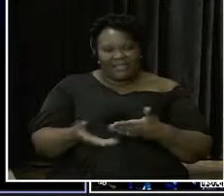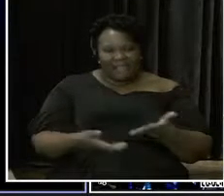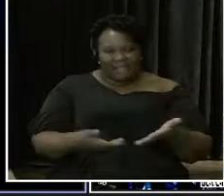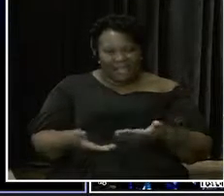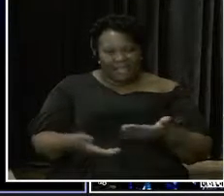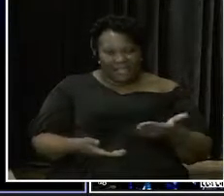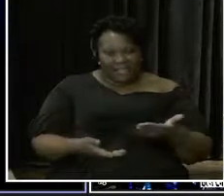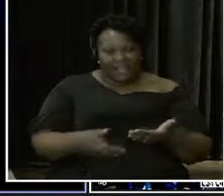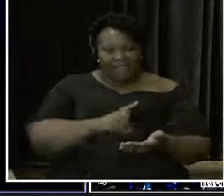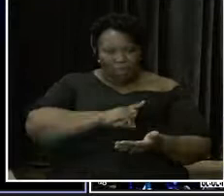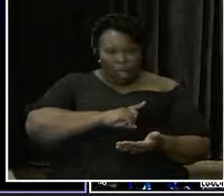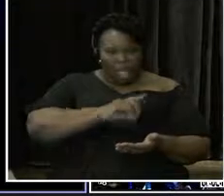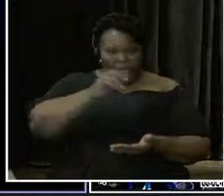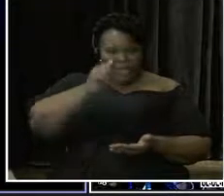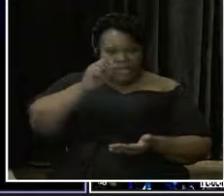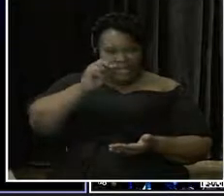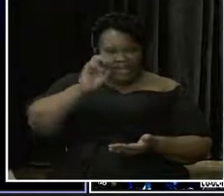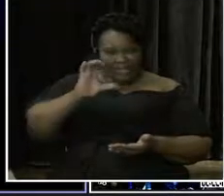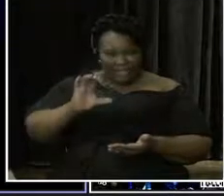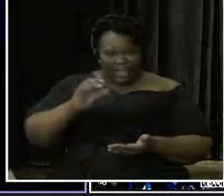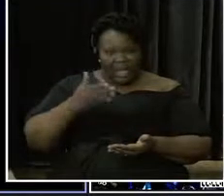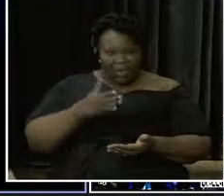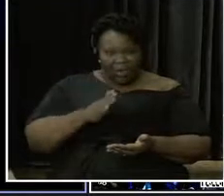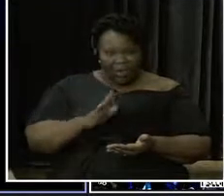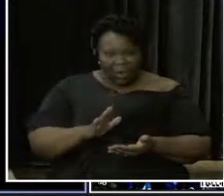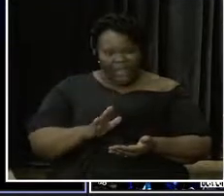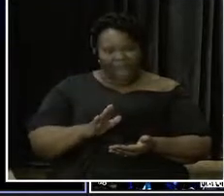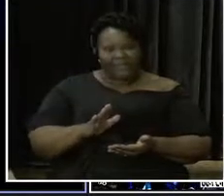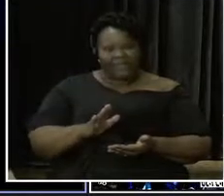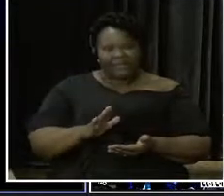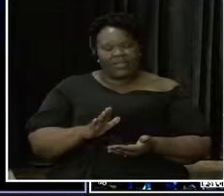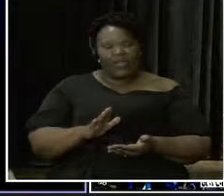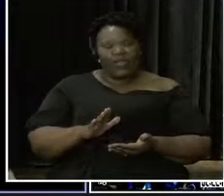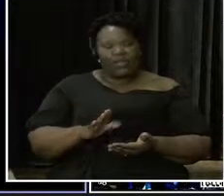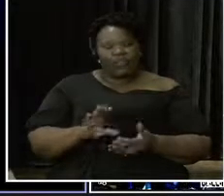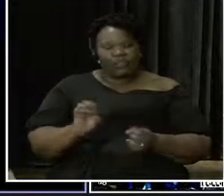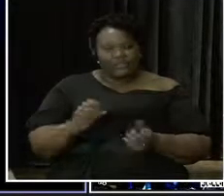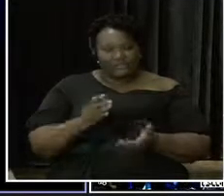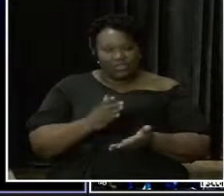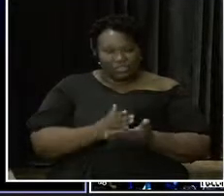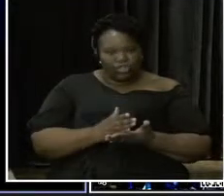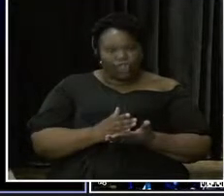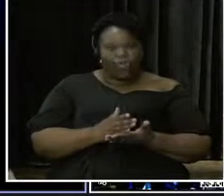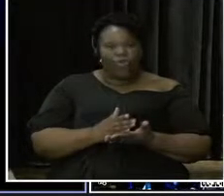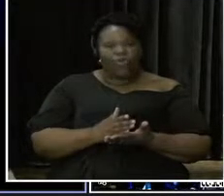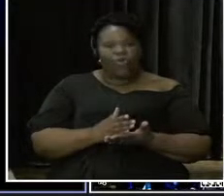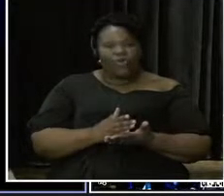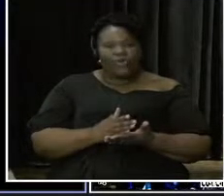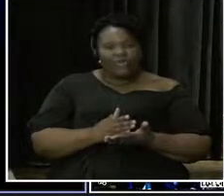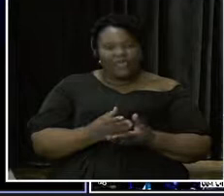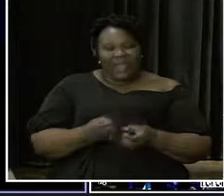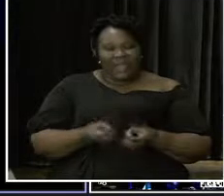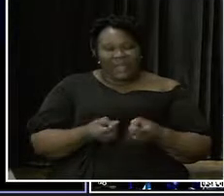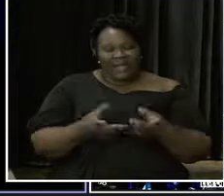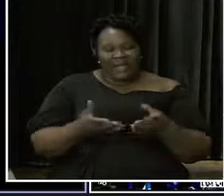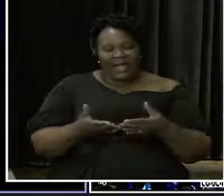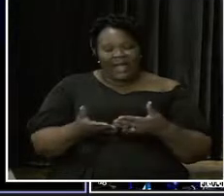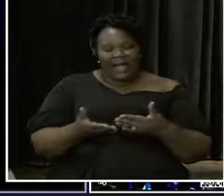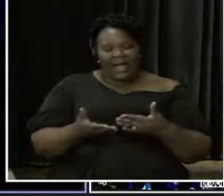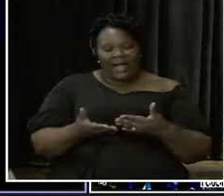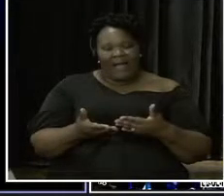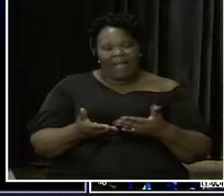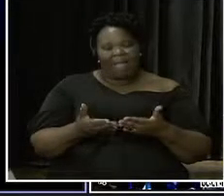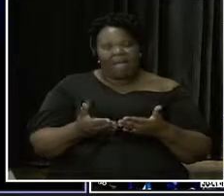ANC-led municipality, we want to expedite service delivery. We deliver during election, we